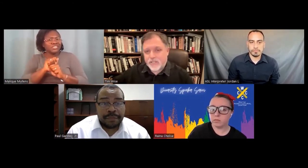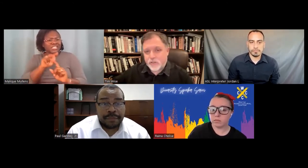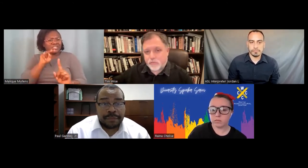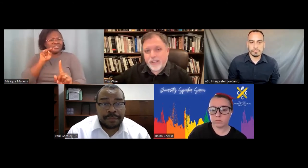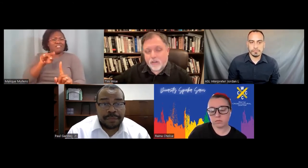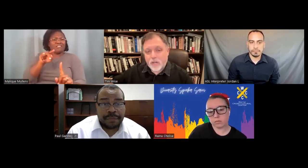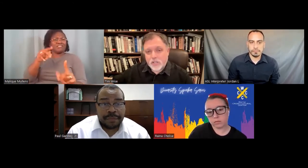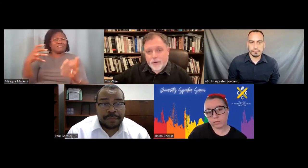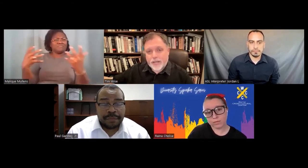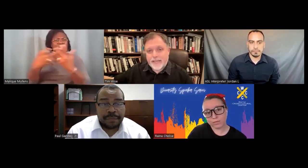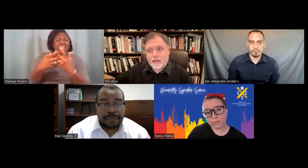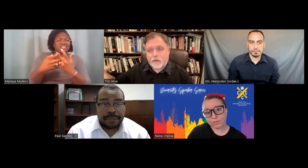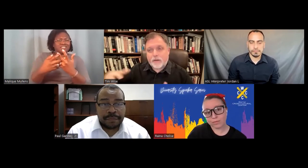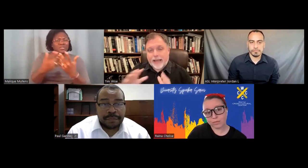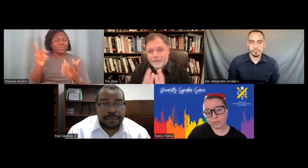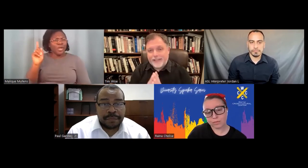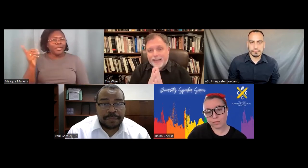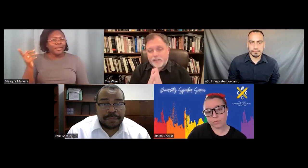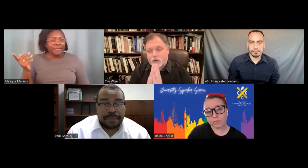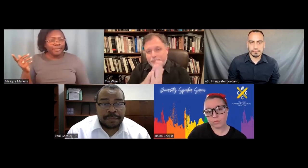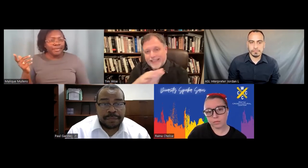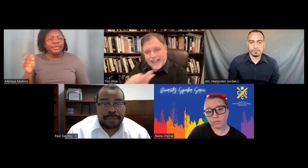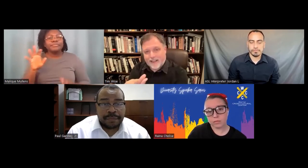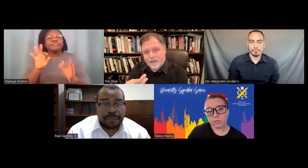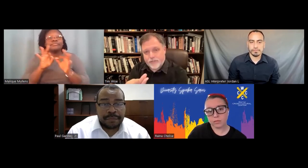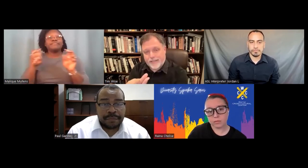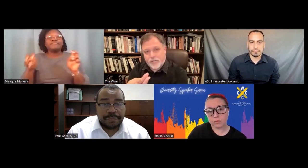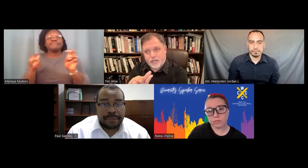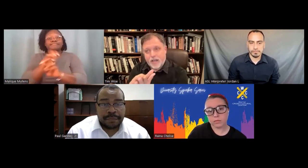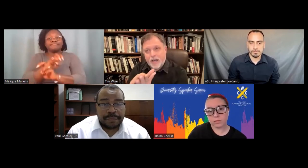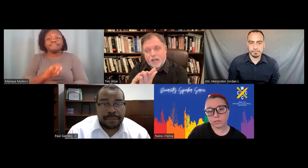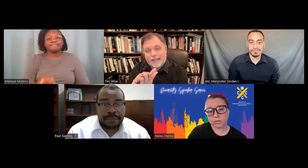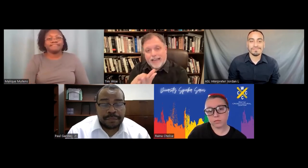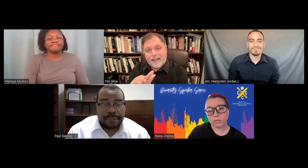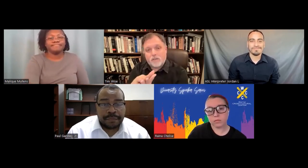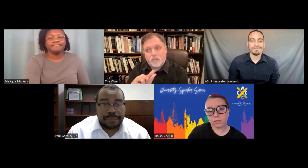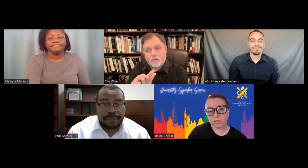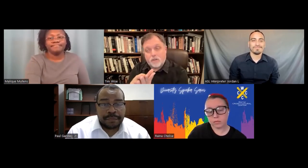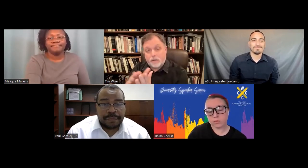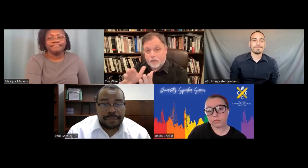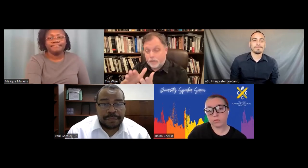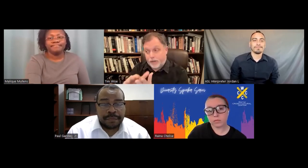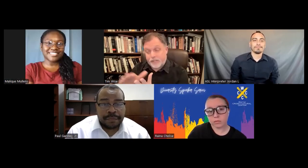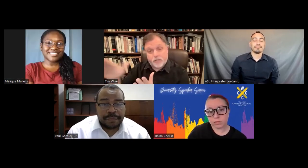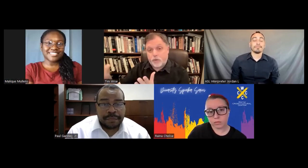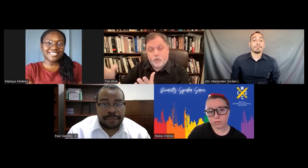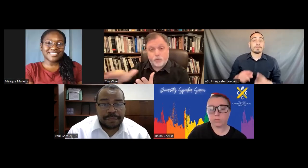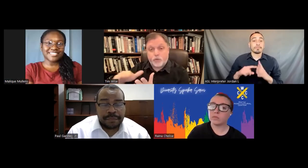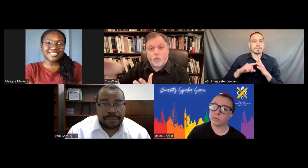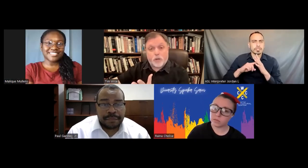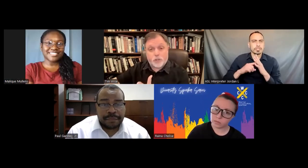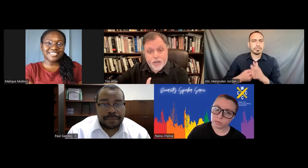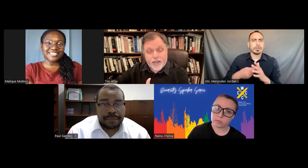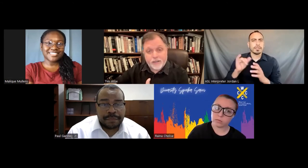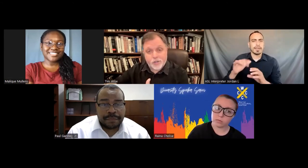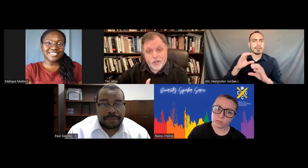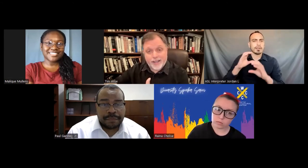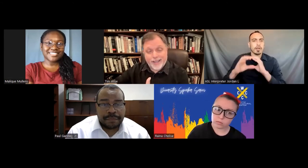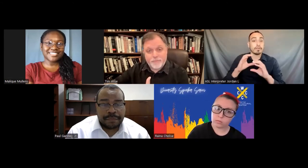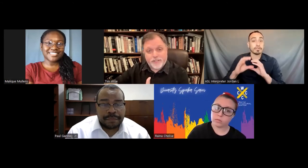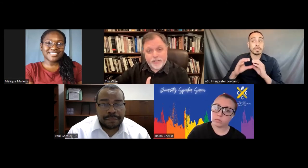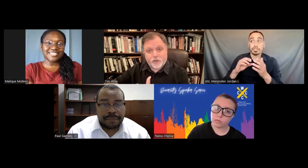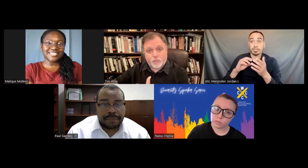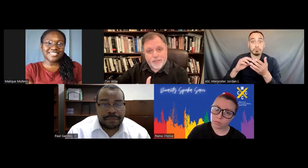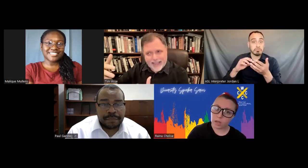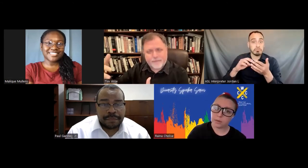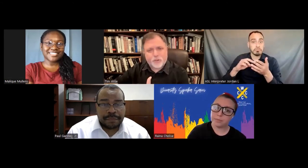see if this is real. So I think having that, starting with that conversation, puts those who don't want change in